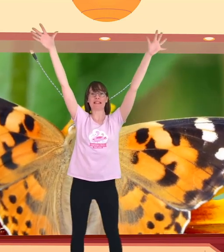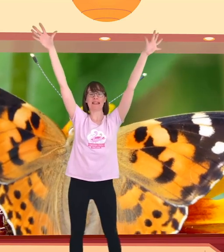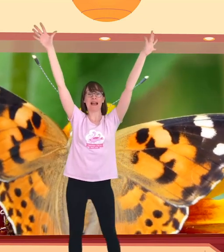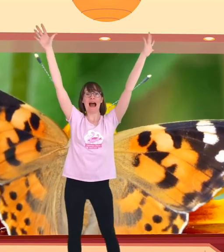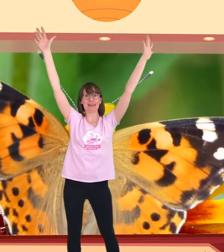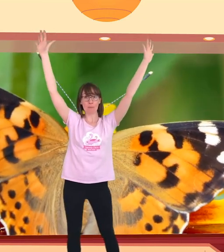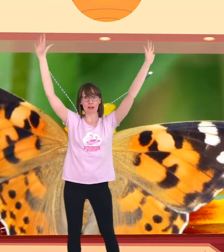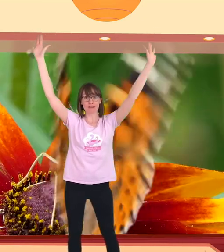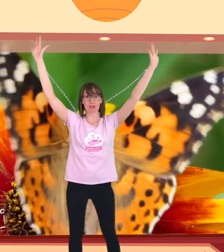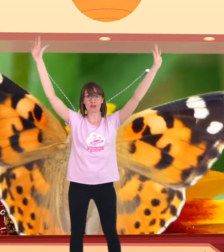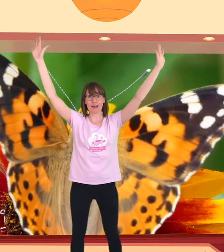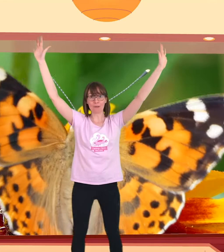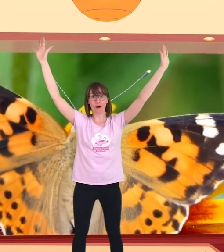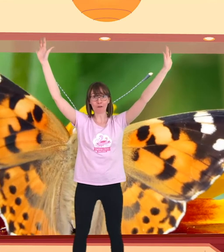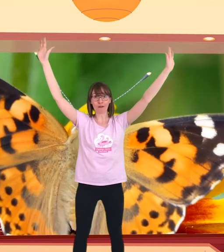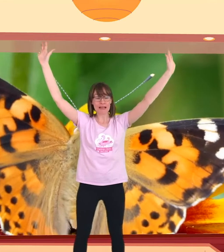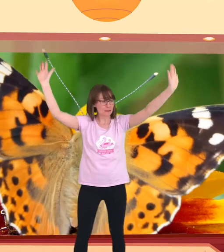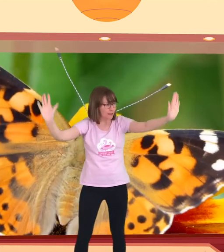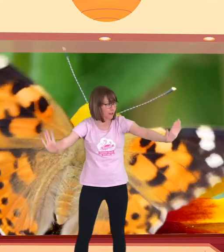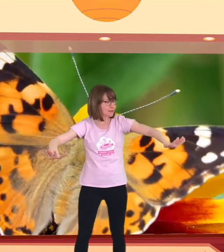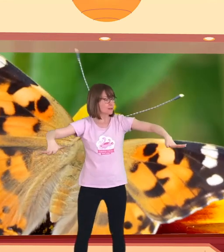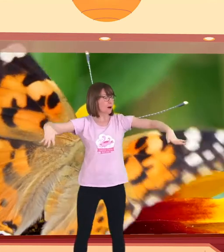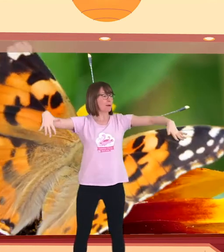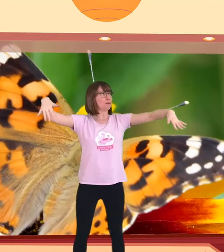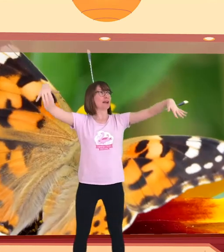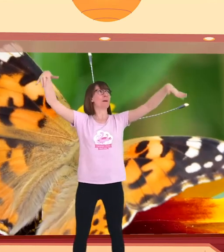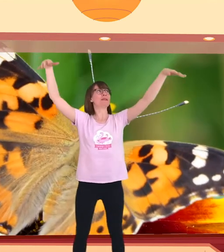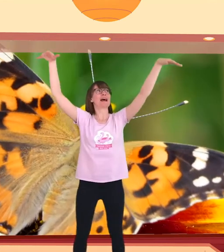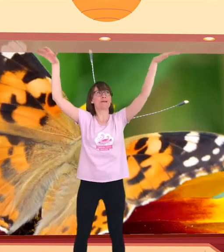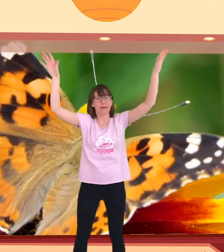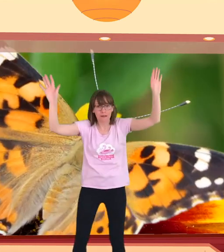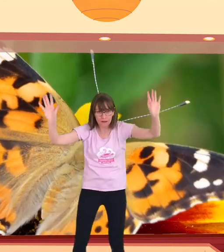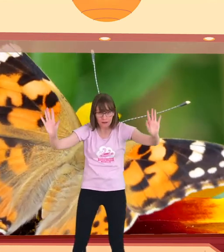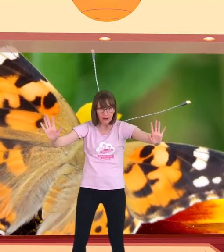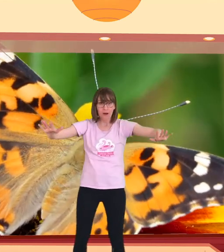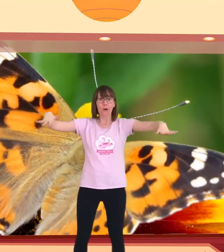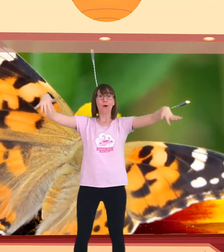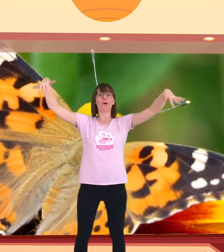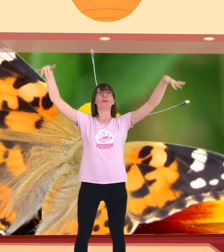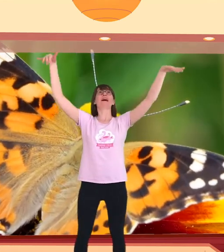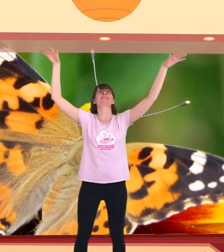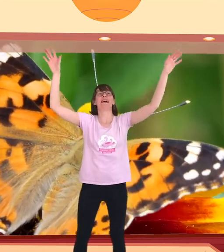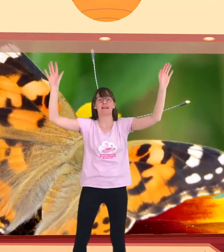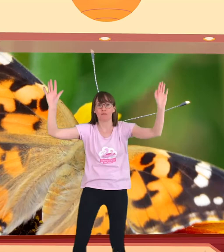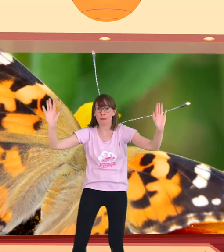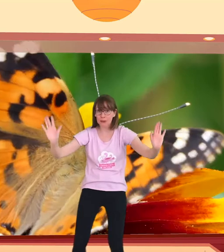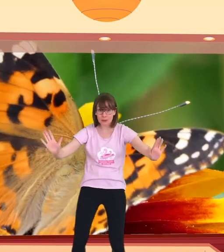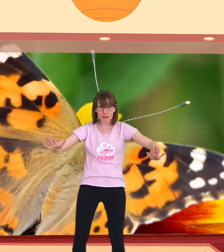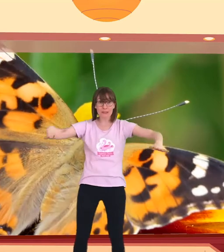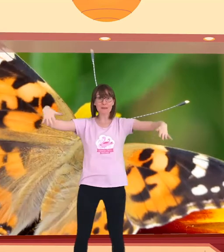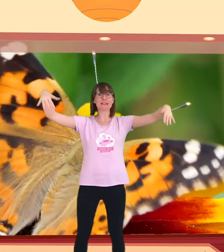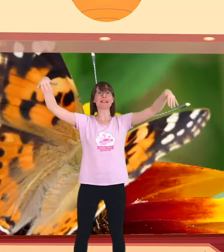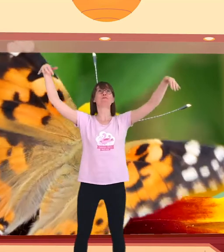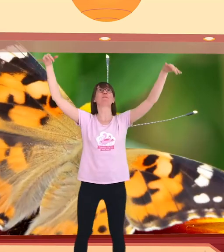wings ready. And then we're going to dry them off. So we're going to start by moving up and down. That's it. Remember,